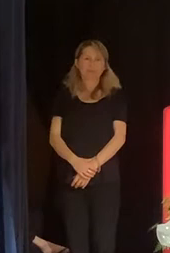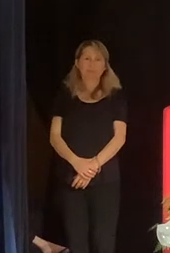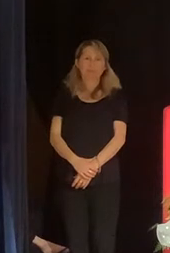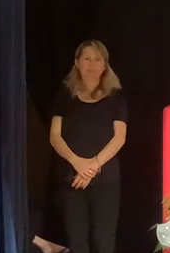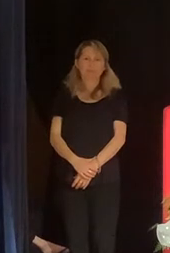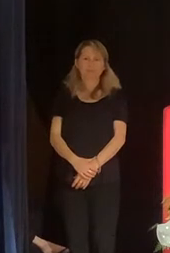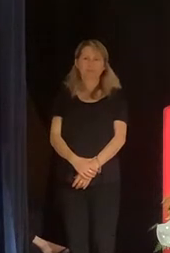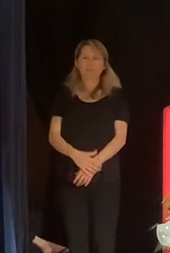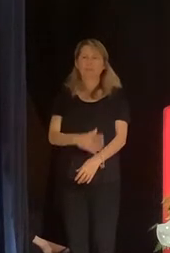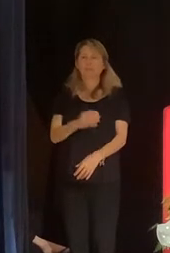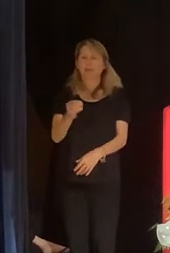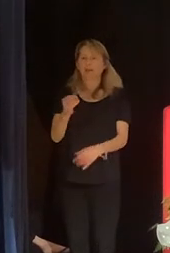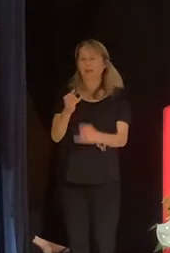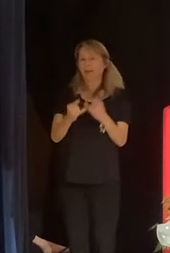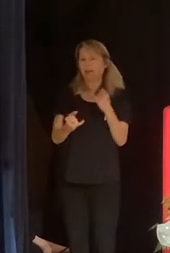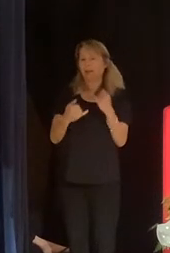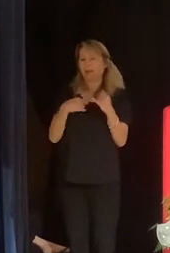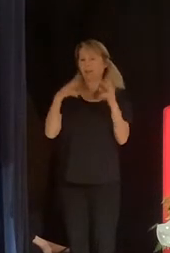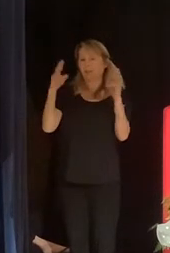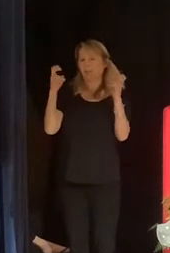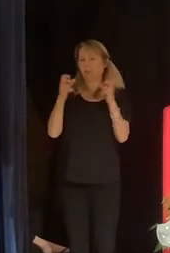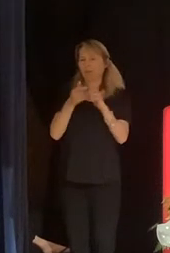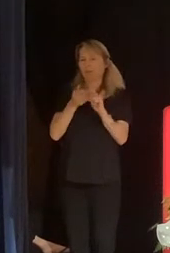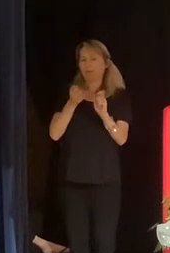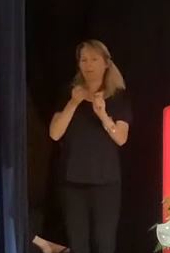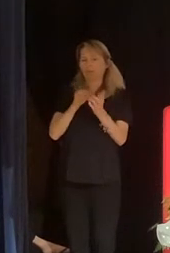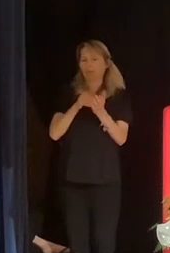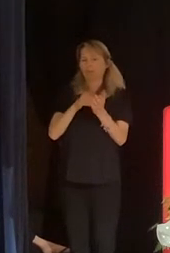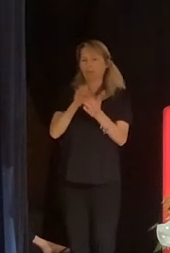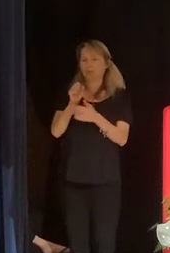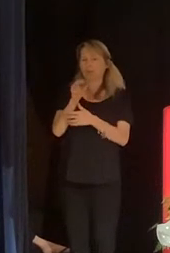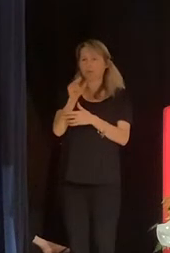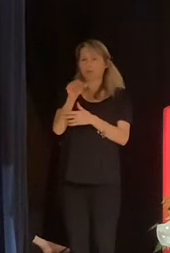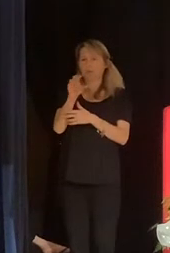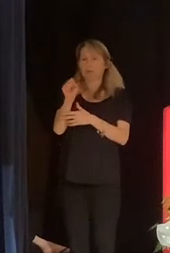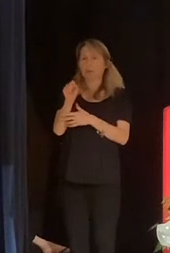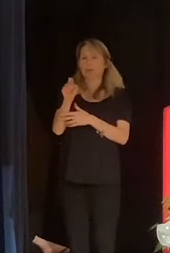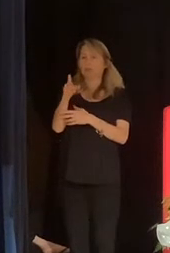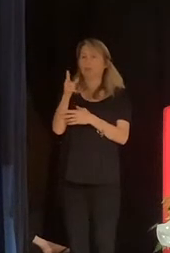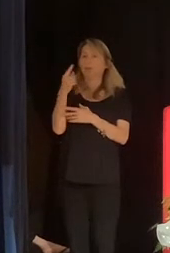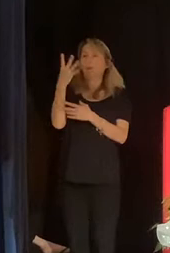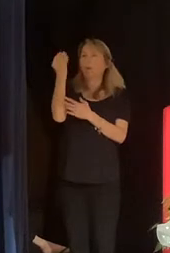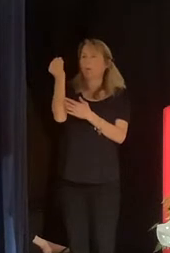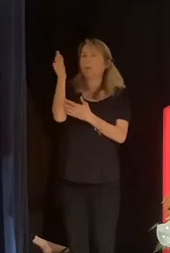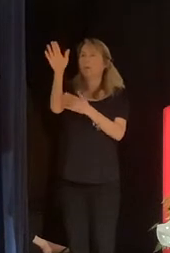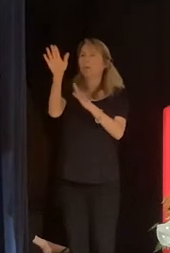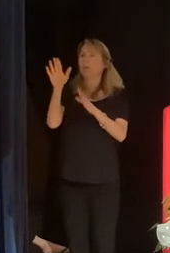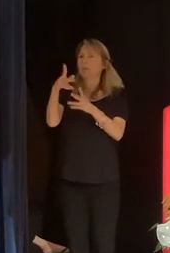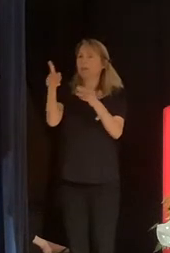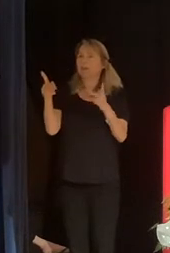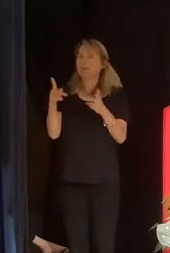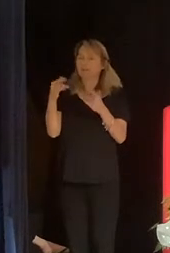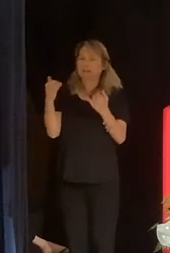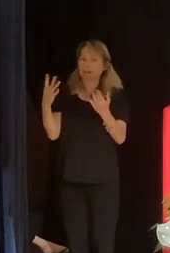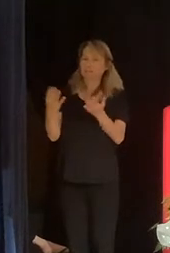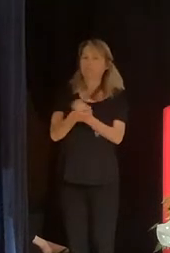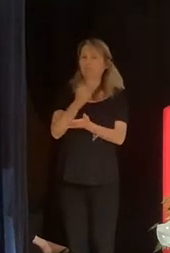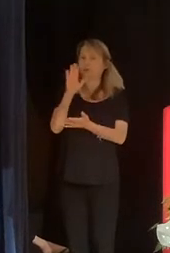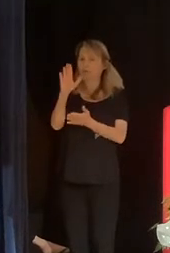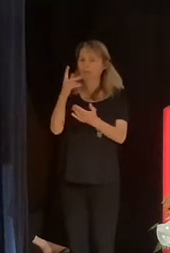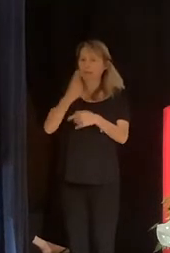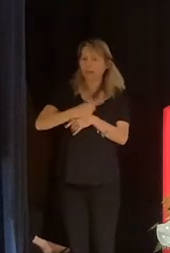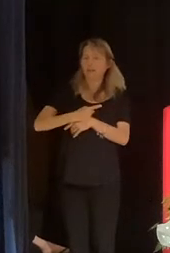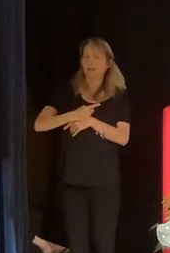I will end with a quote from Dr. Seuss. You are off to the great places. Today is your day.